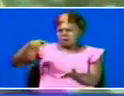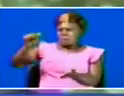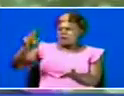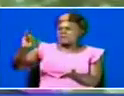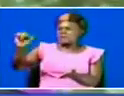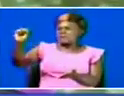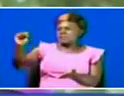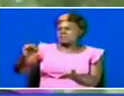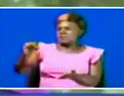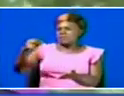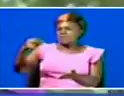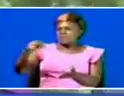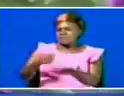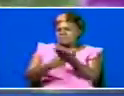disagrees.